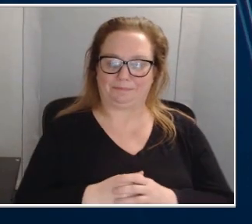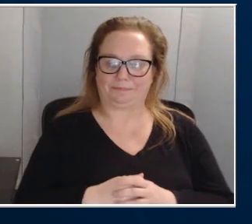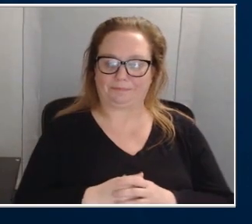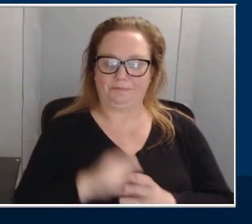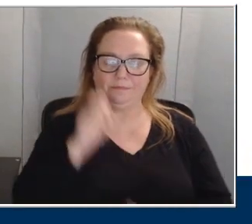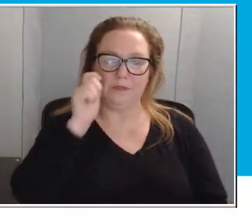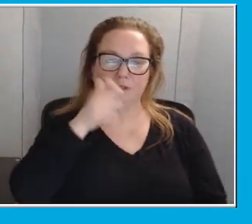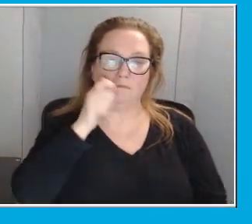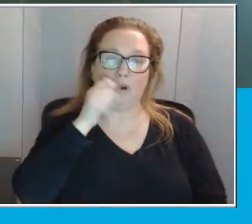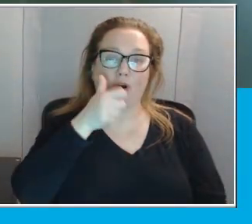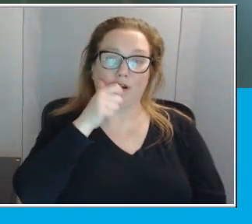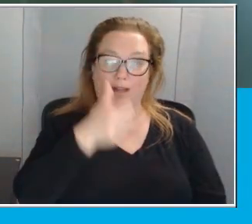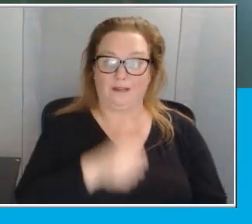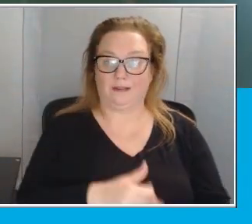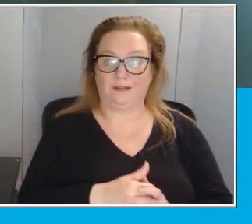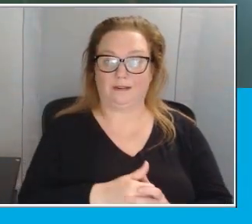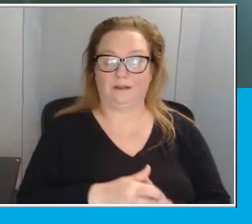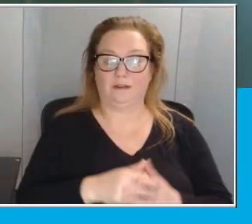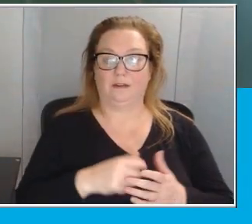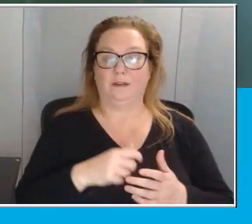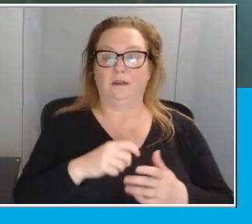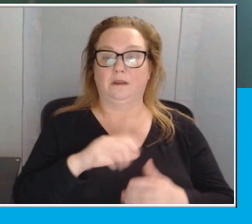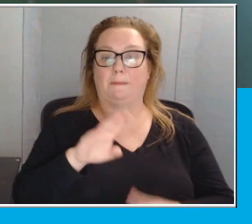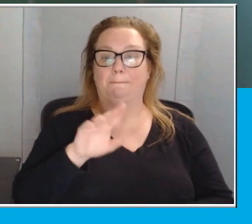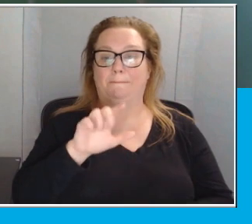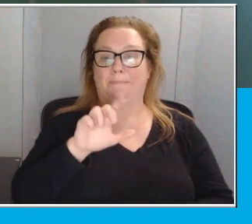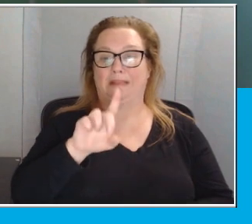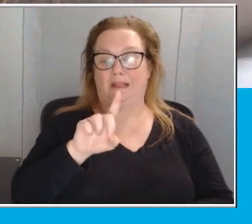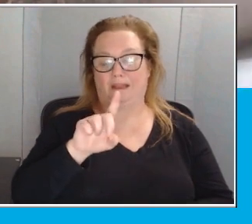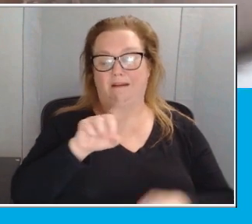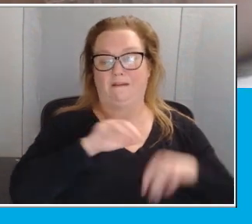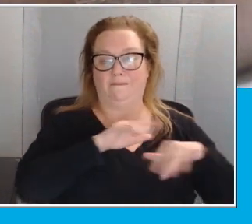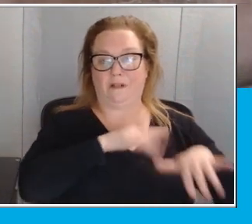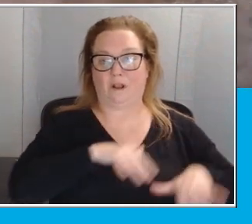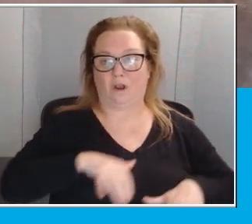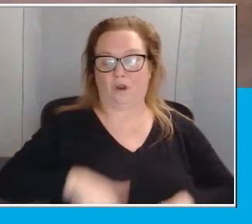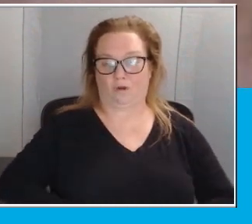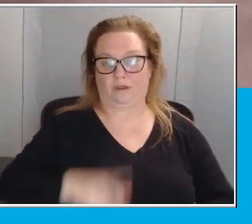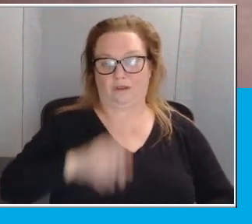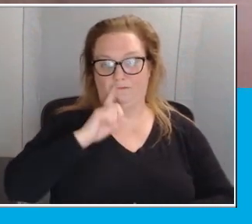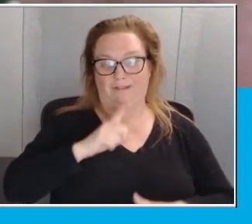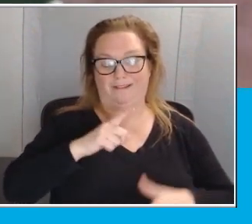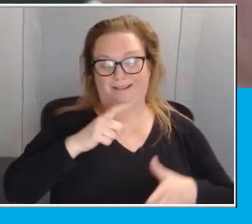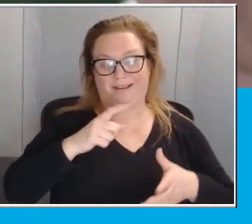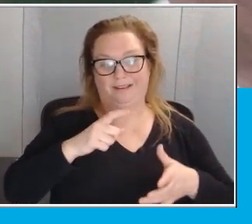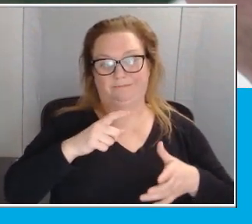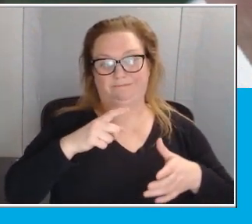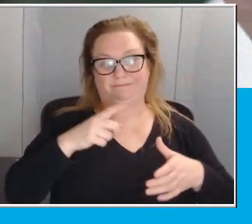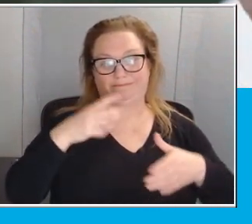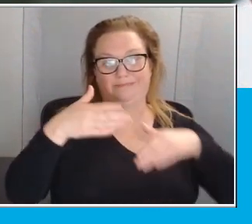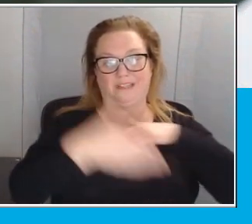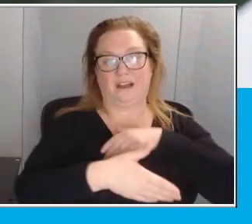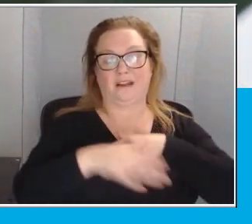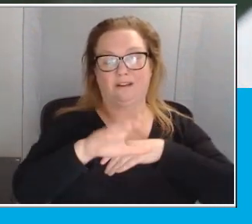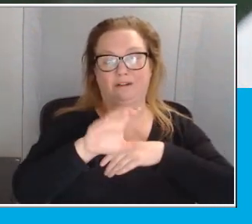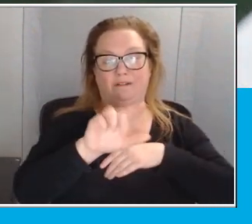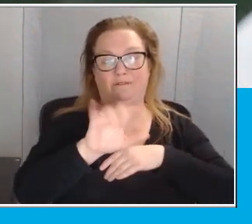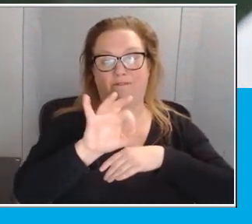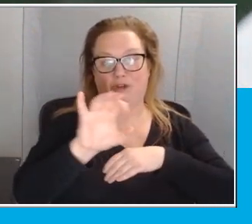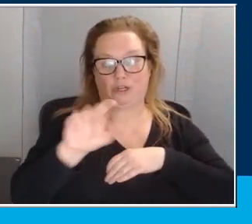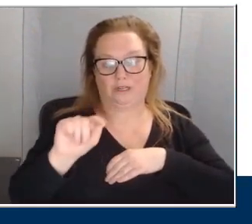Morning Medical Update. Blood flow problems can literally cost you an arm or a leg, but cutting-edge techniques can